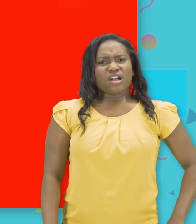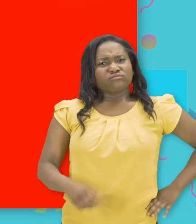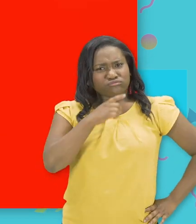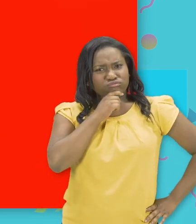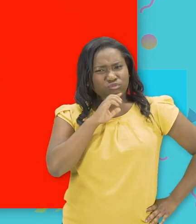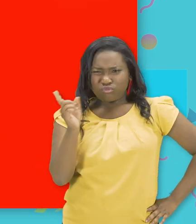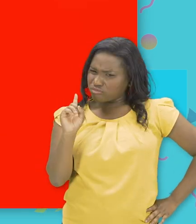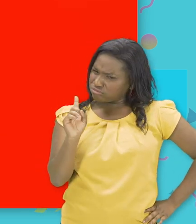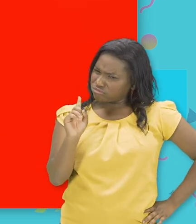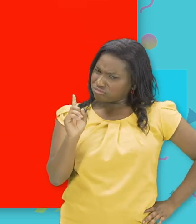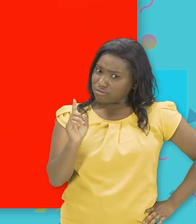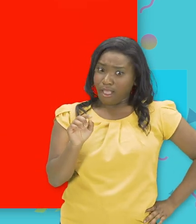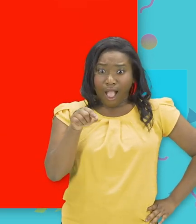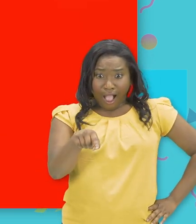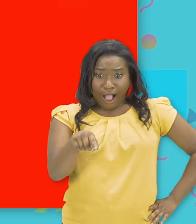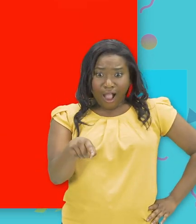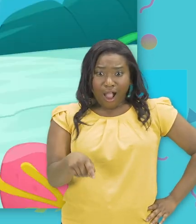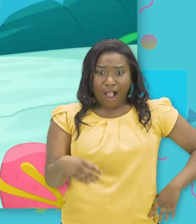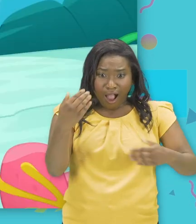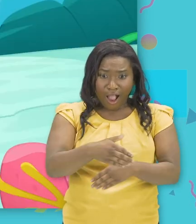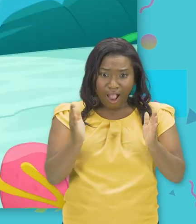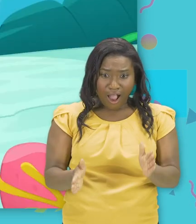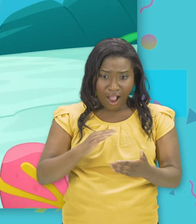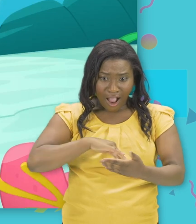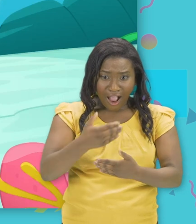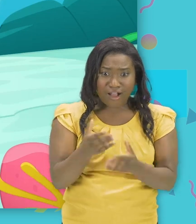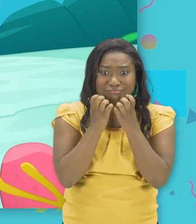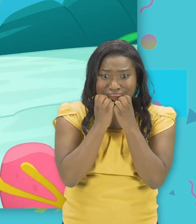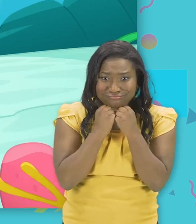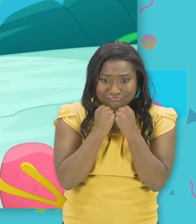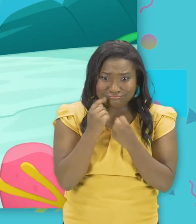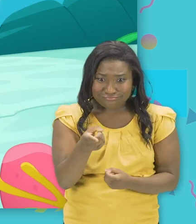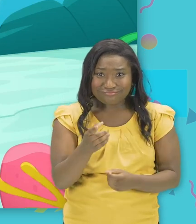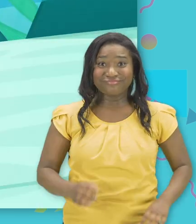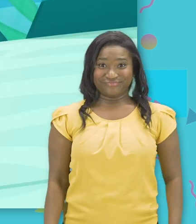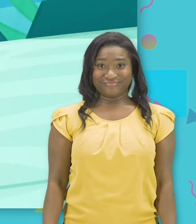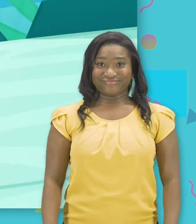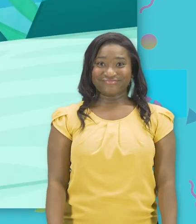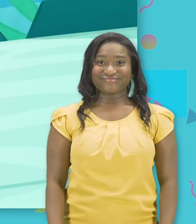Now where is that... treasure!